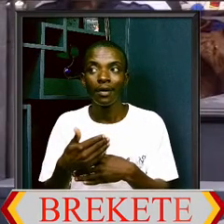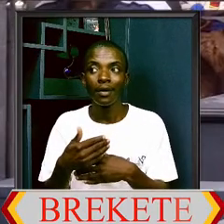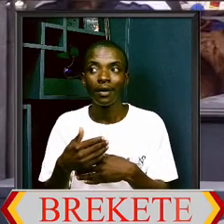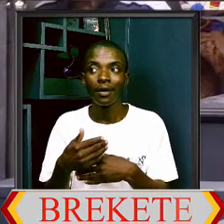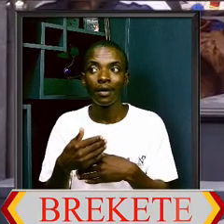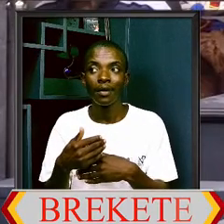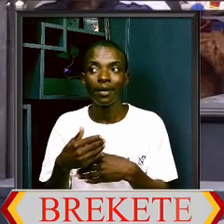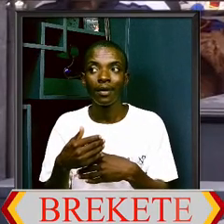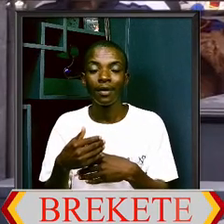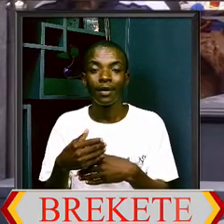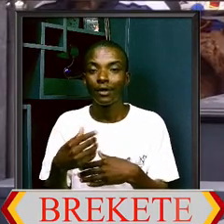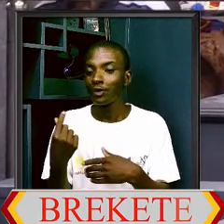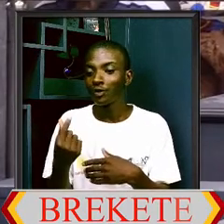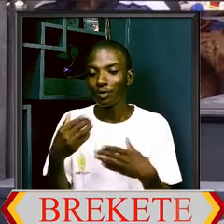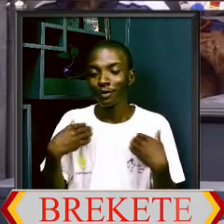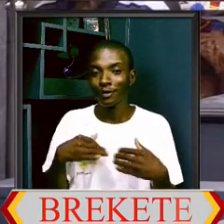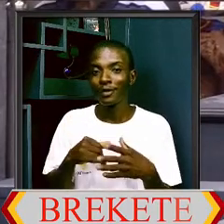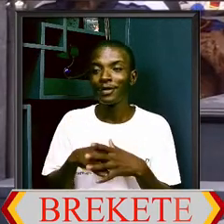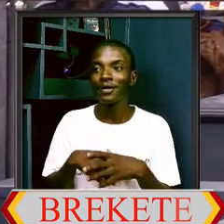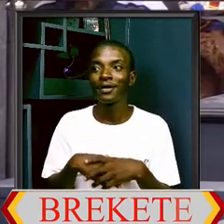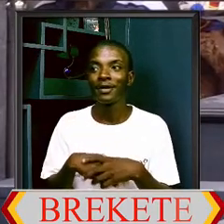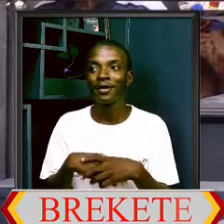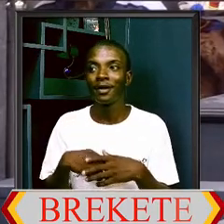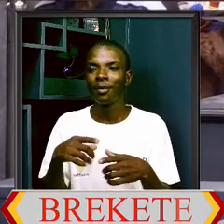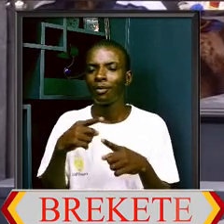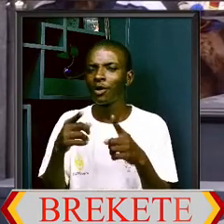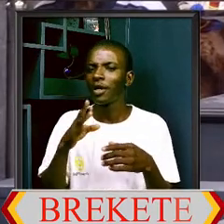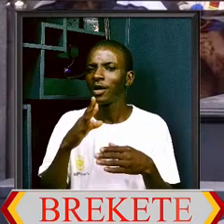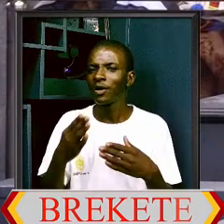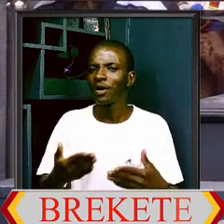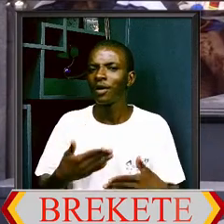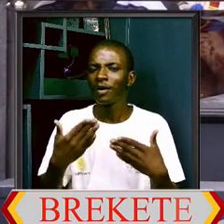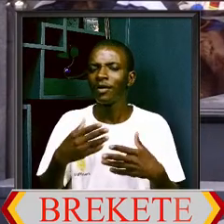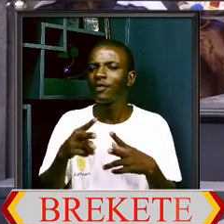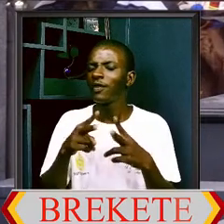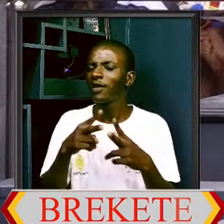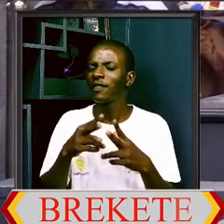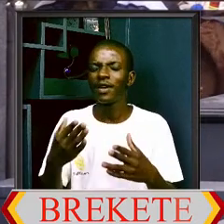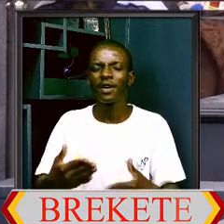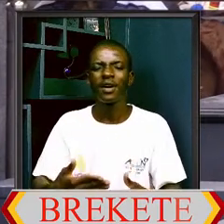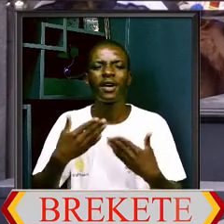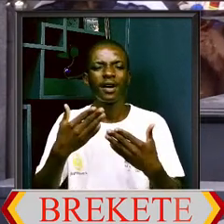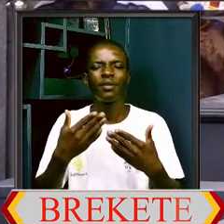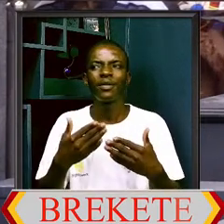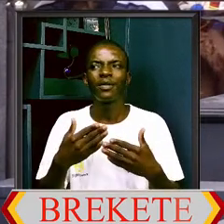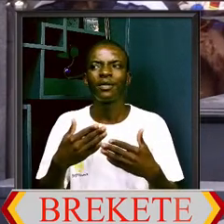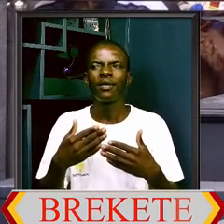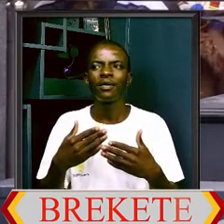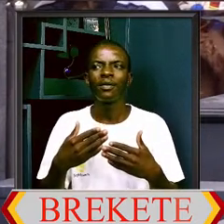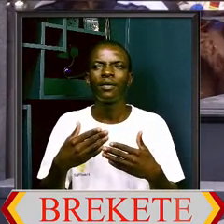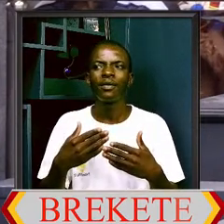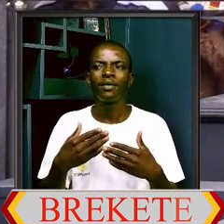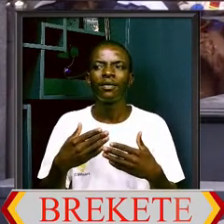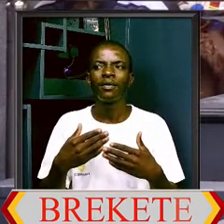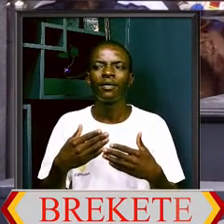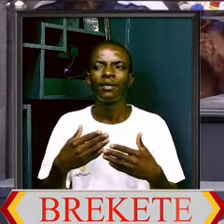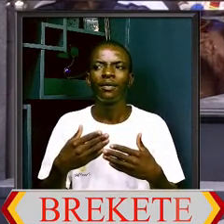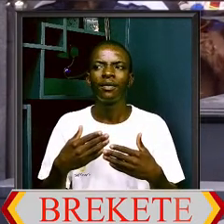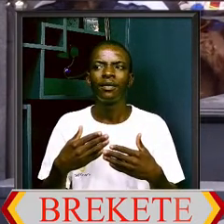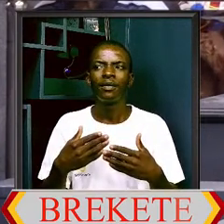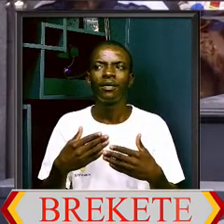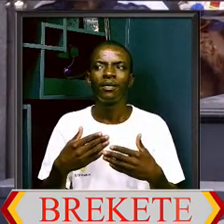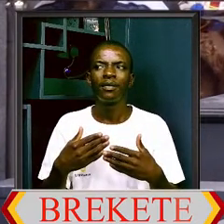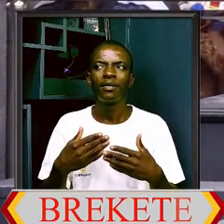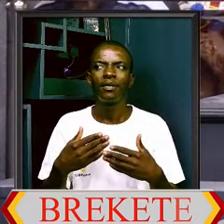aun small body you get but are you happy man I'm very happy sir I'm over excited because you